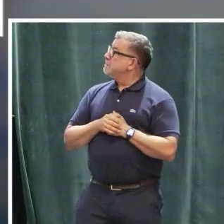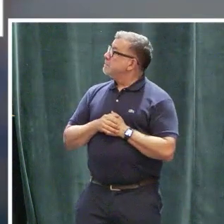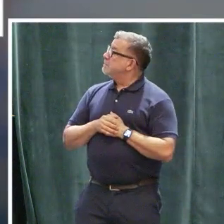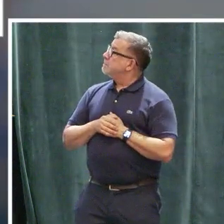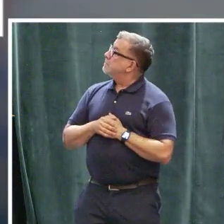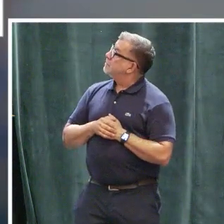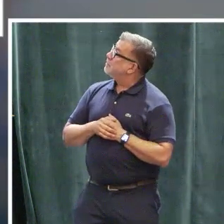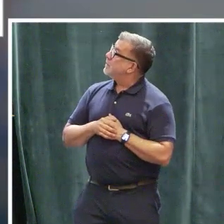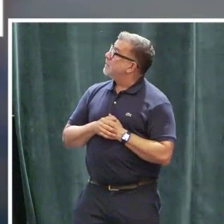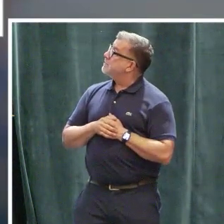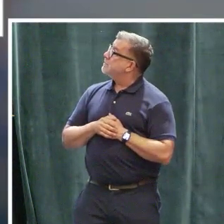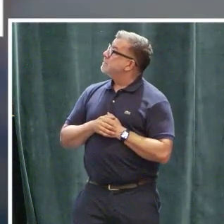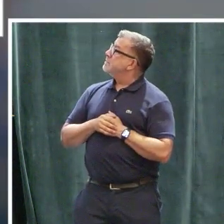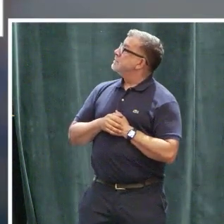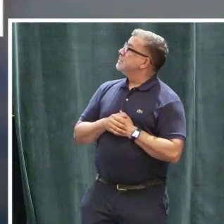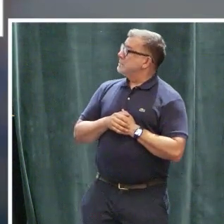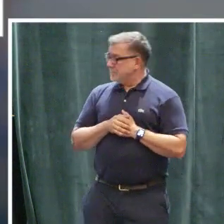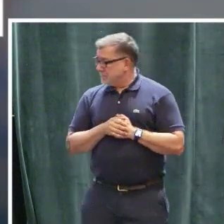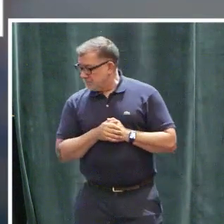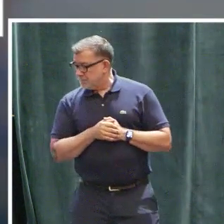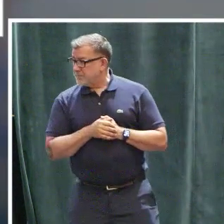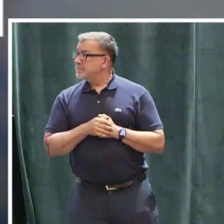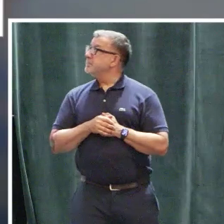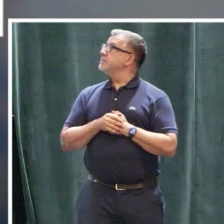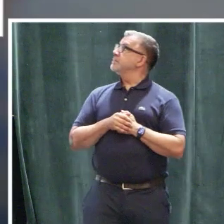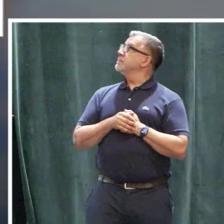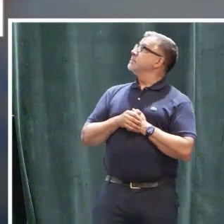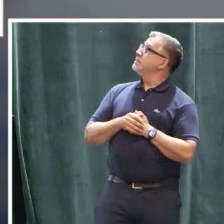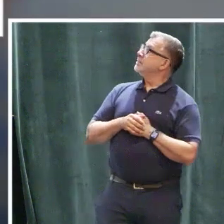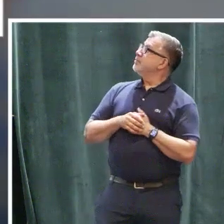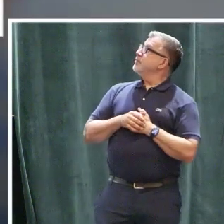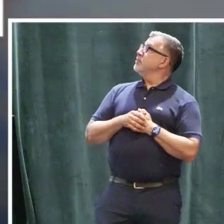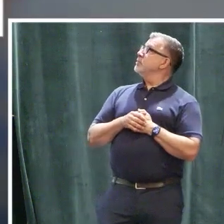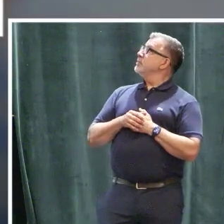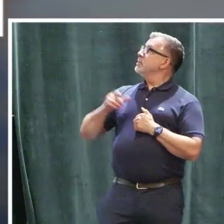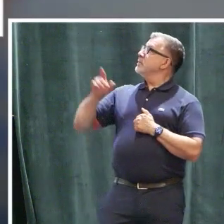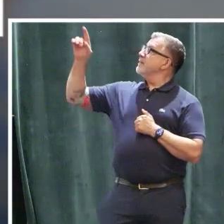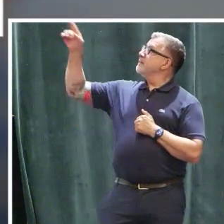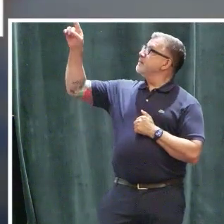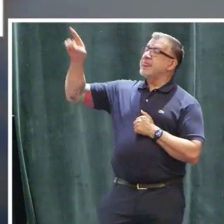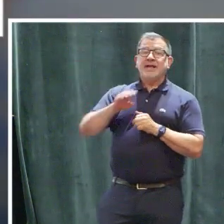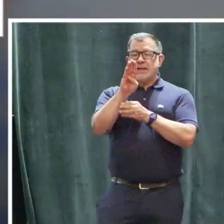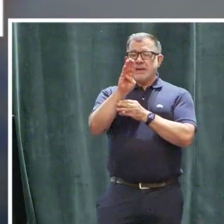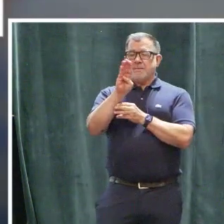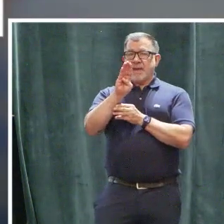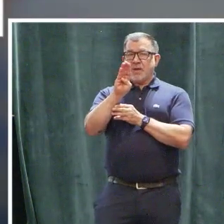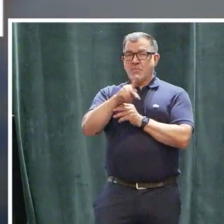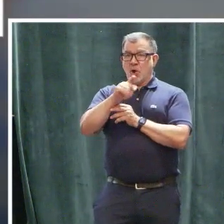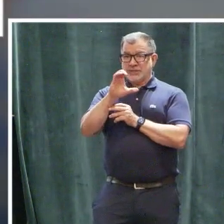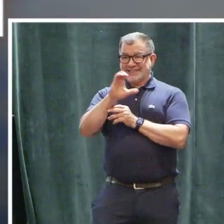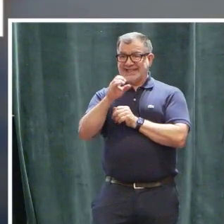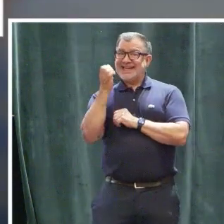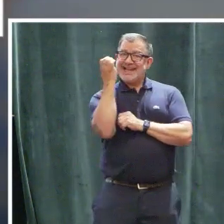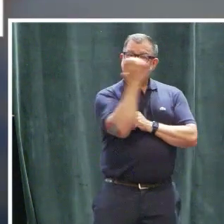As we then go into Battery Park City at the North Esplanade, east is